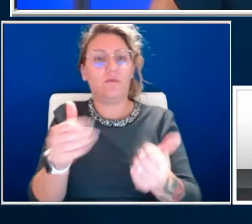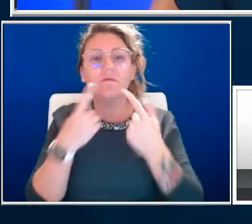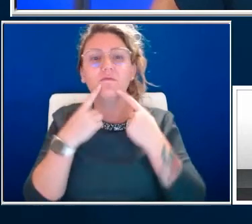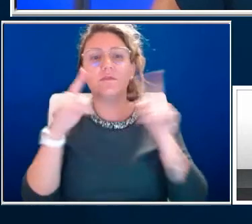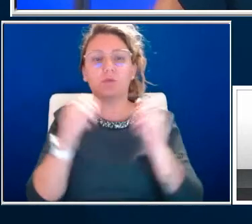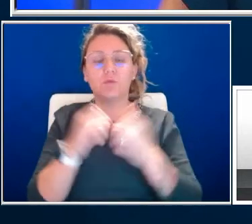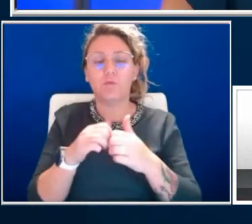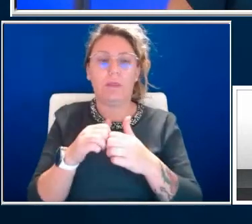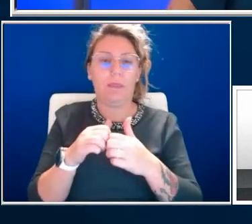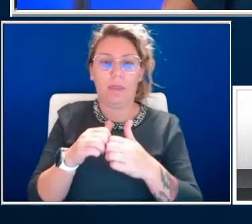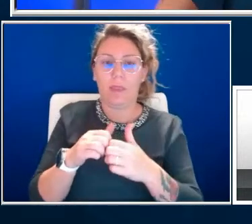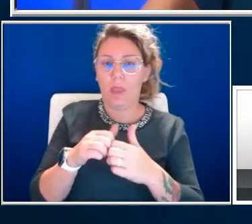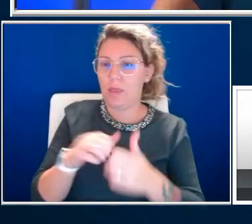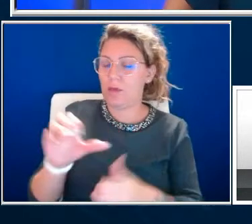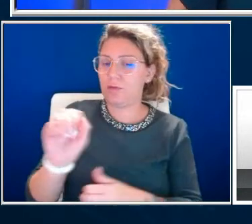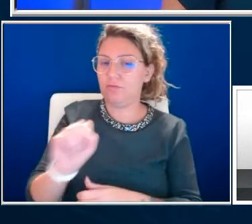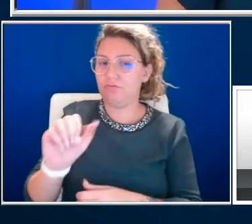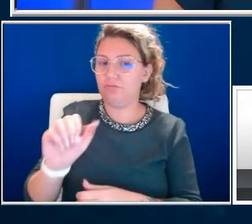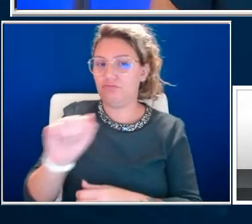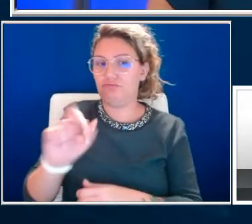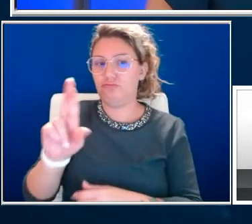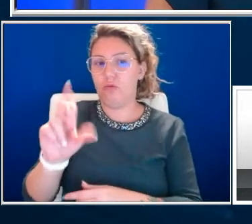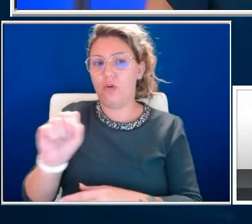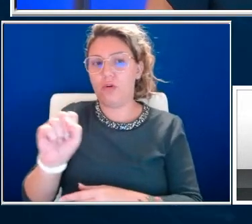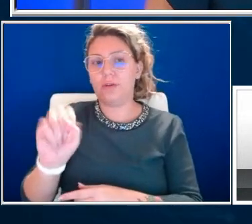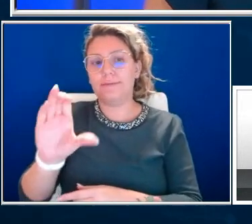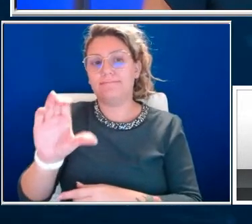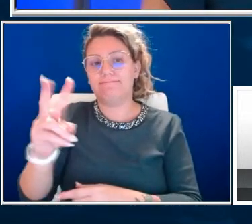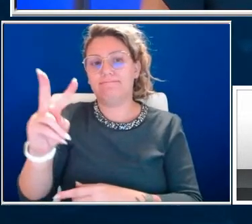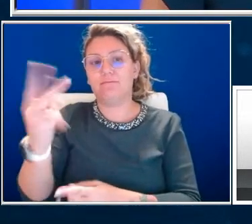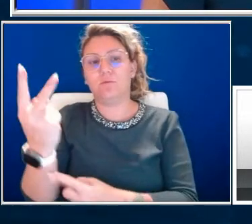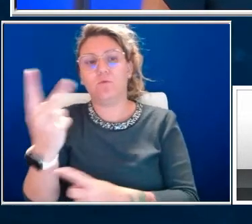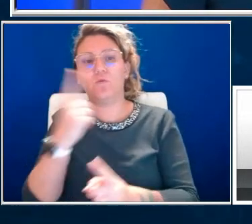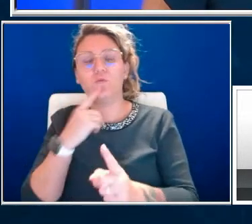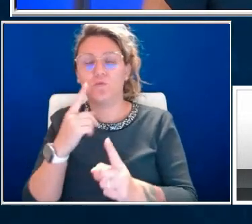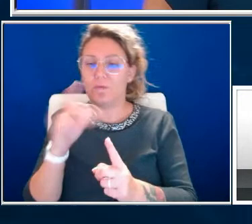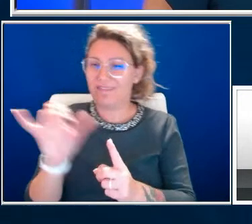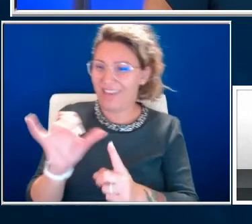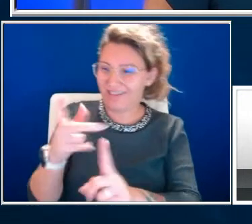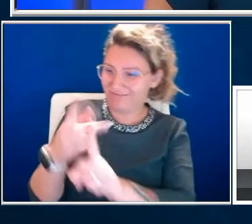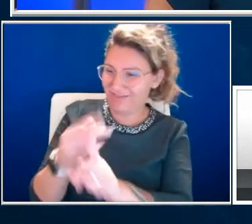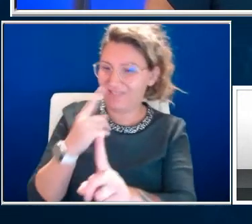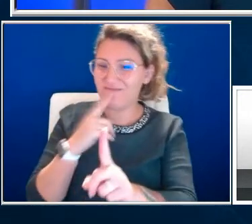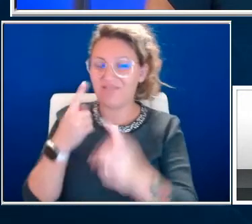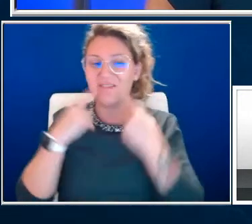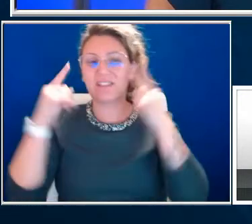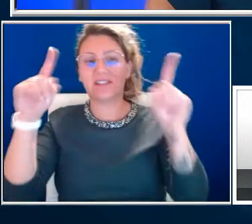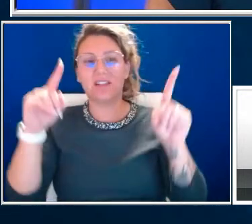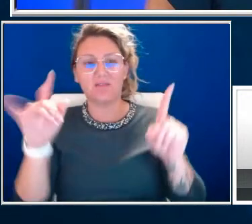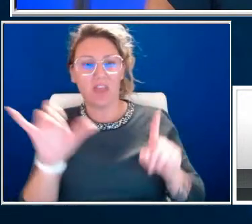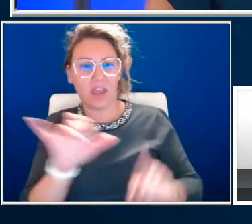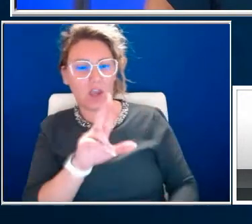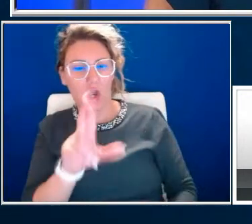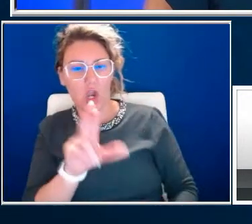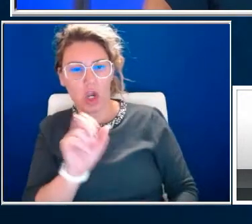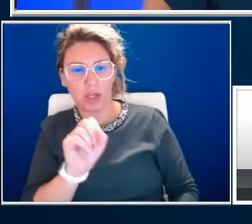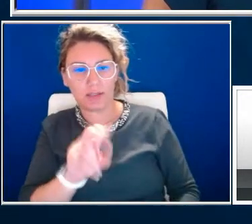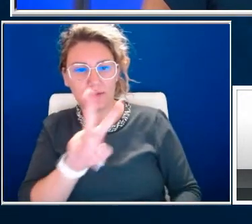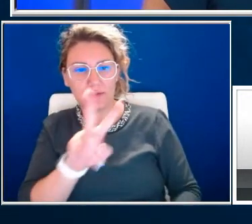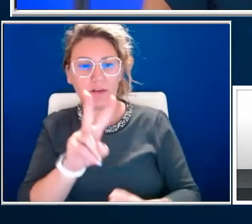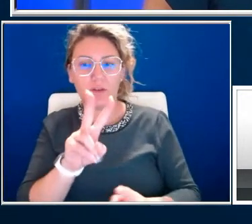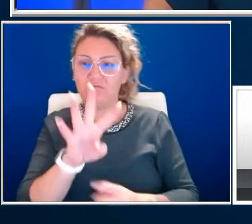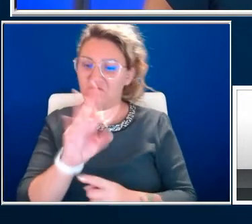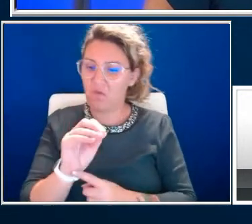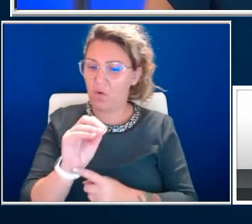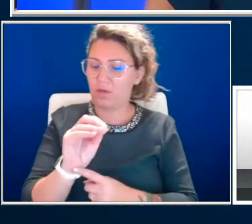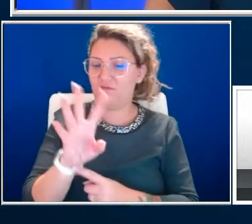were developed. We've always contrasted that to things like RSV, where it has been 40 or 50 years that they've been working on a vaccine